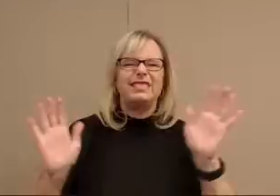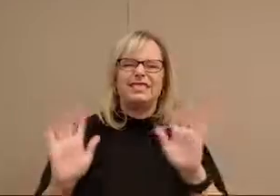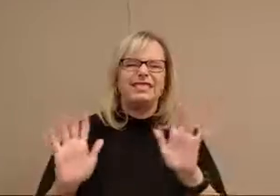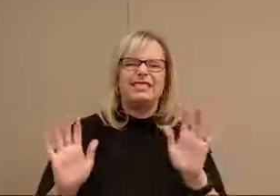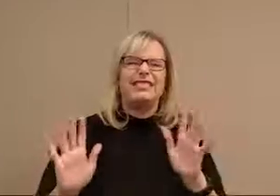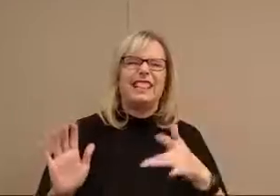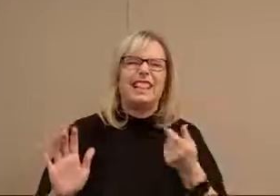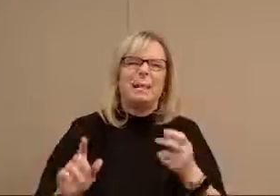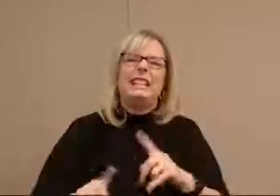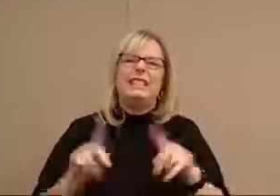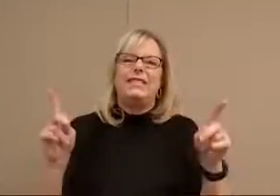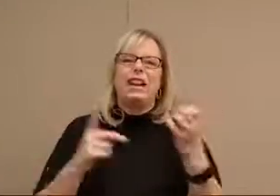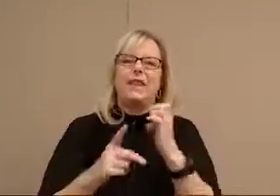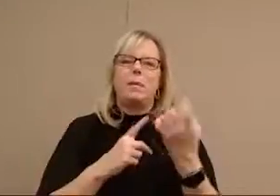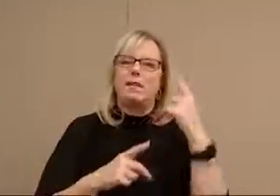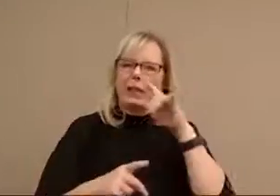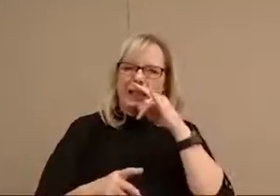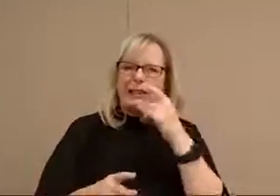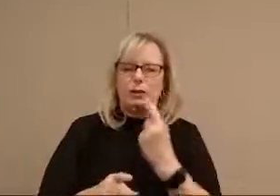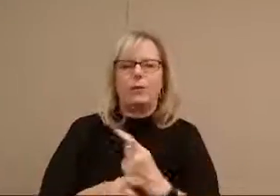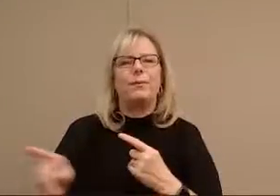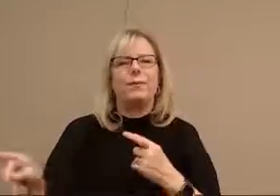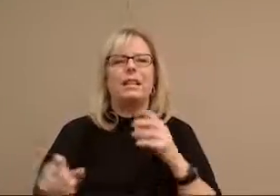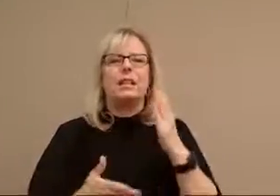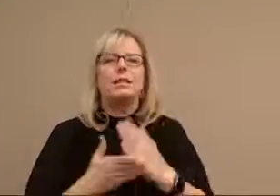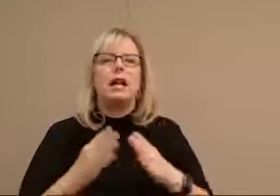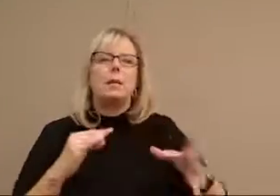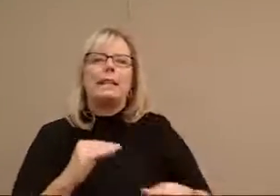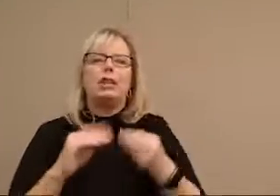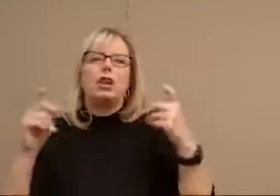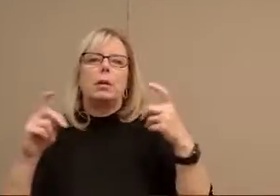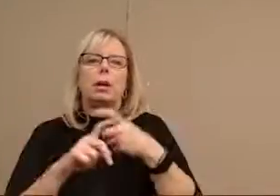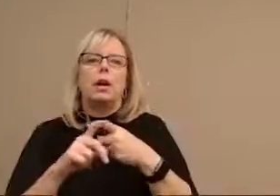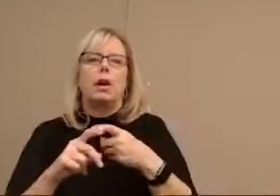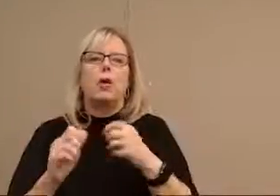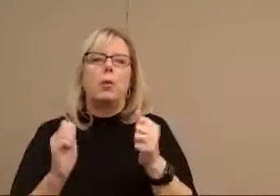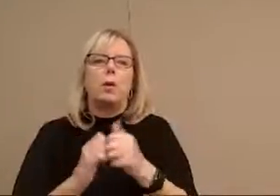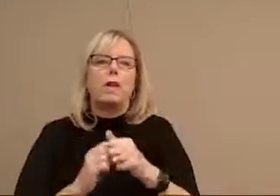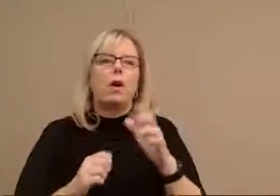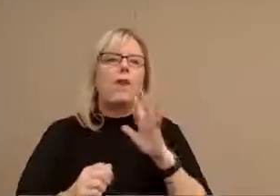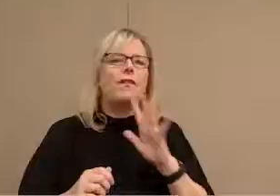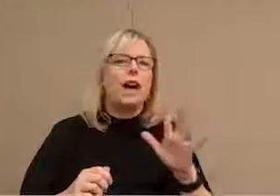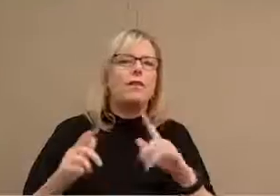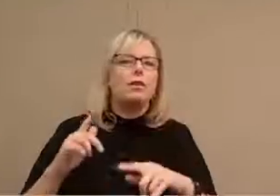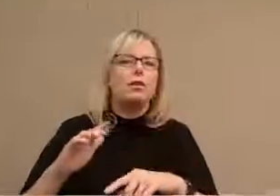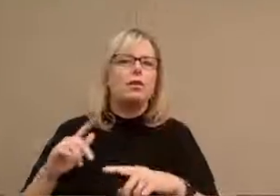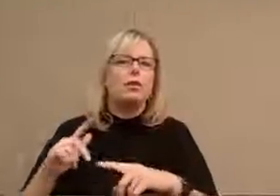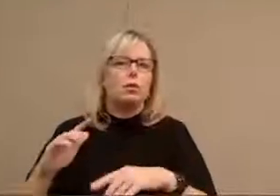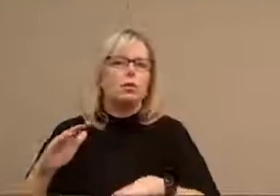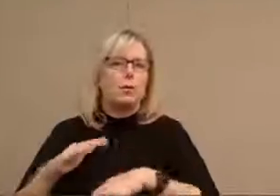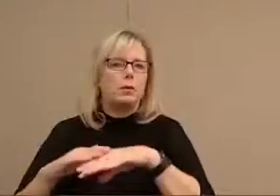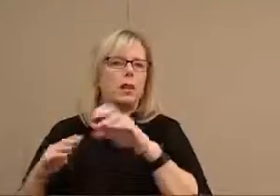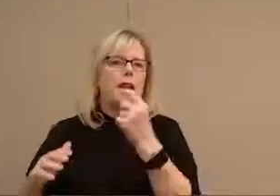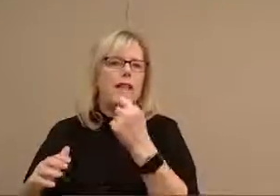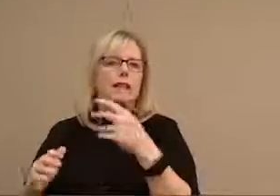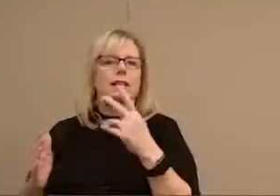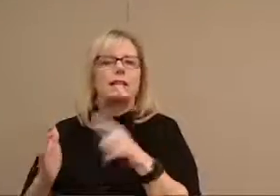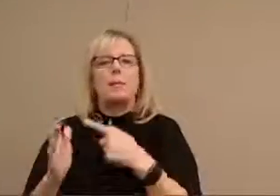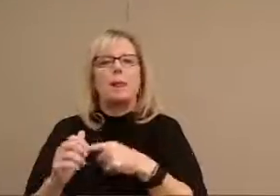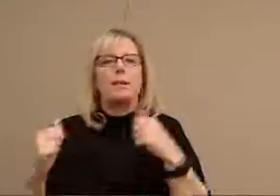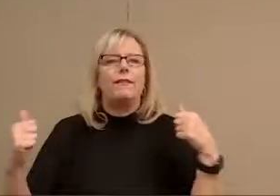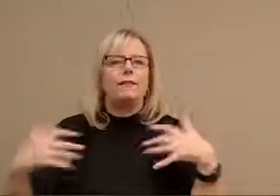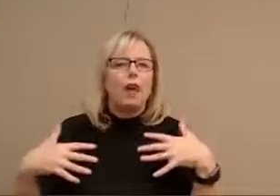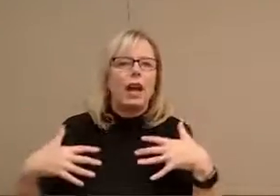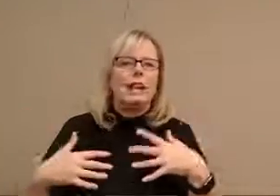a little different environment. Can you explain that? There are some additional complexities dealing with the 5 to 11-year-old population. Sometimes there's fear of vaccine.